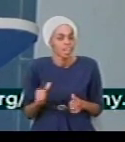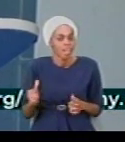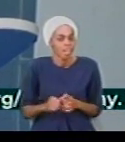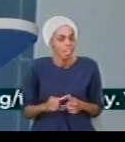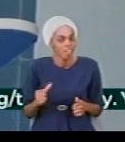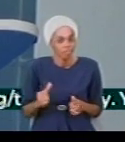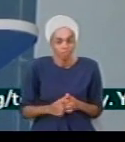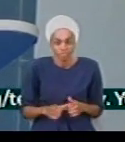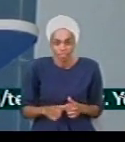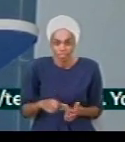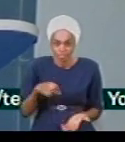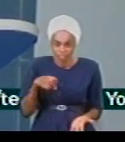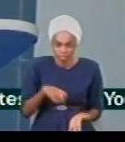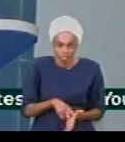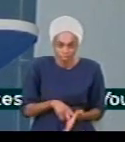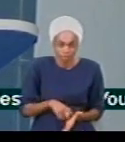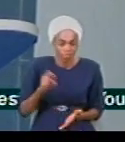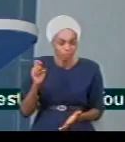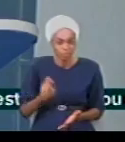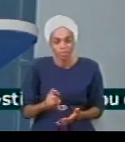The next testimony now